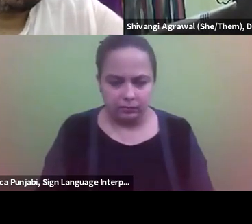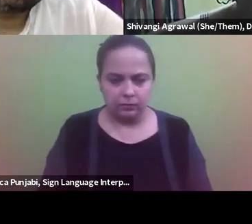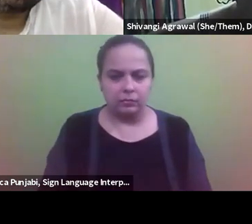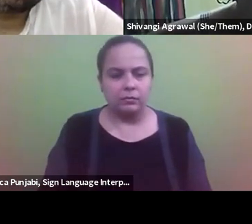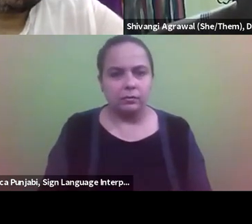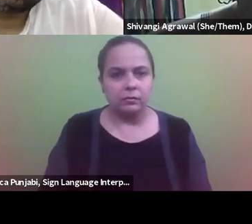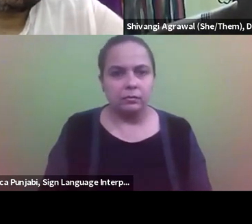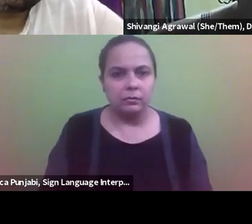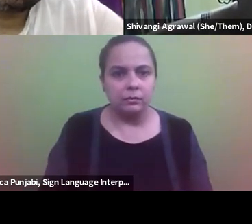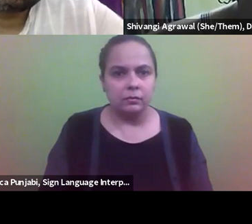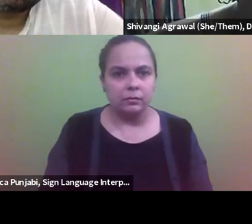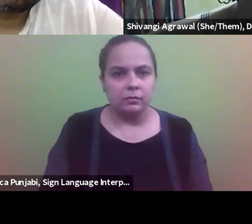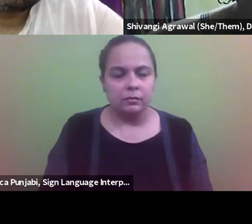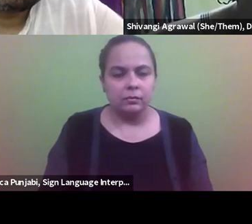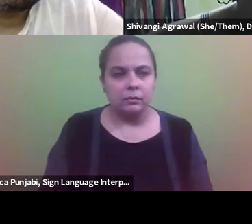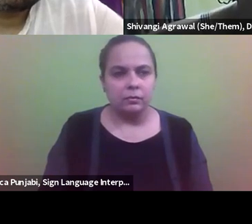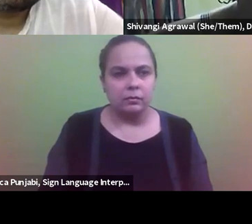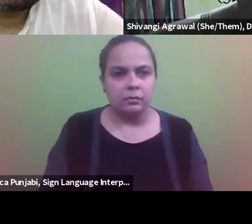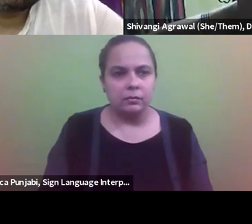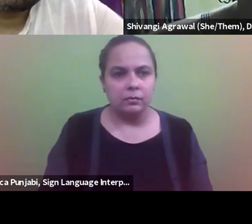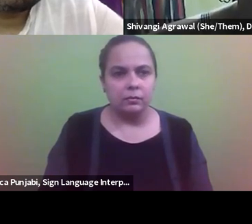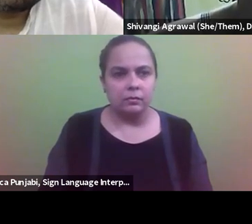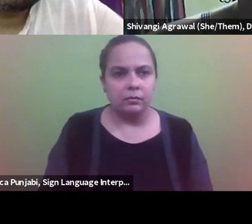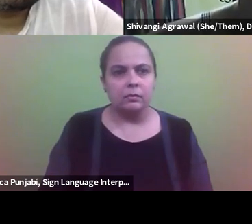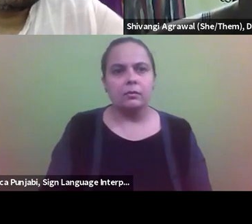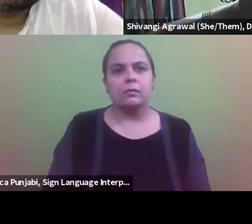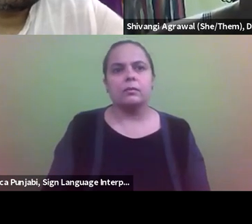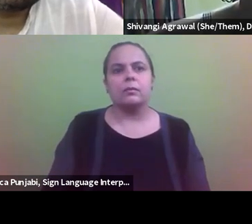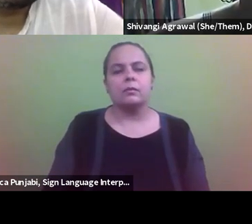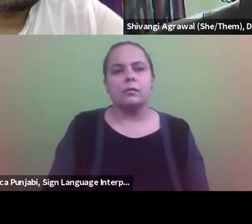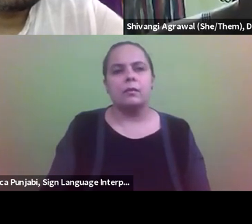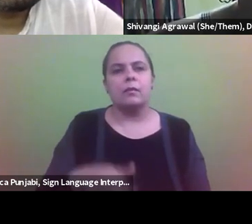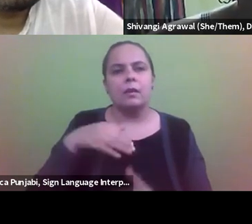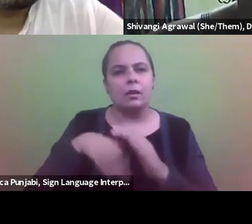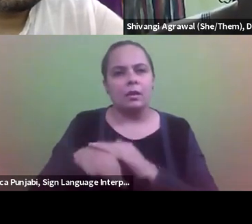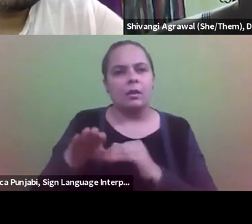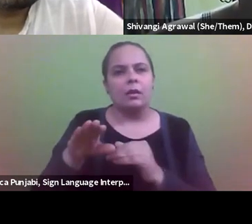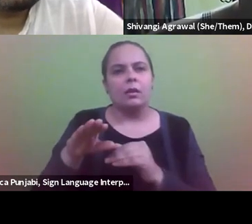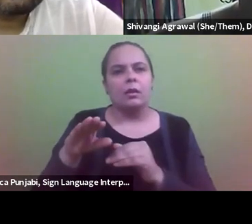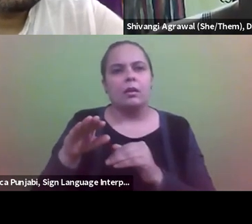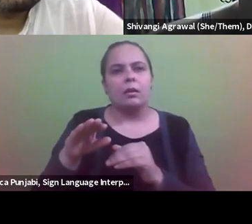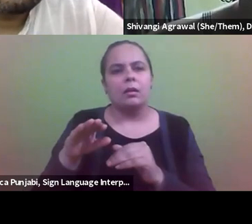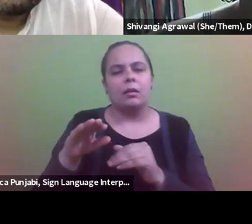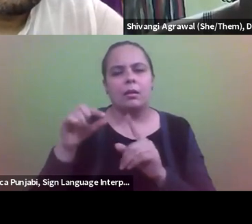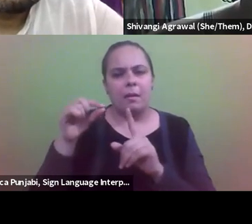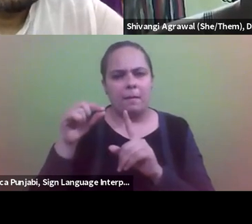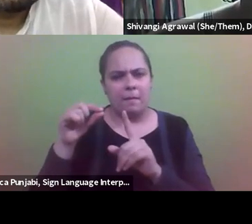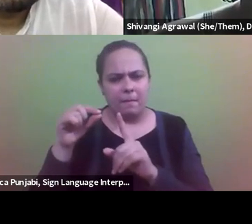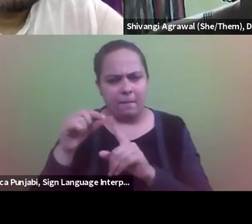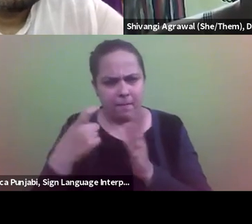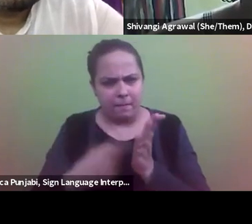to hate mail, people expressing misogyny, Islamophobia, homophobia, these kinds